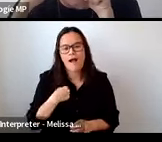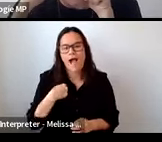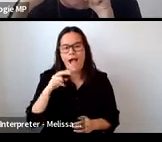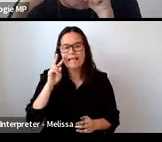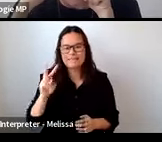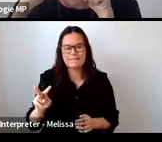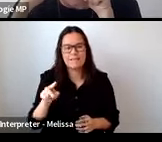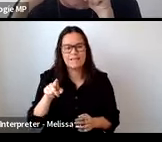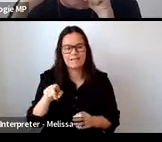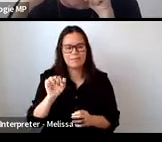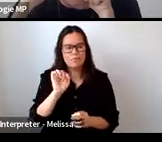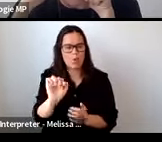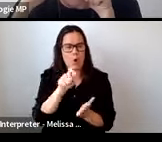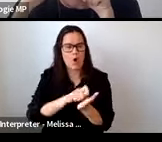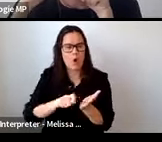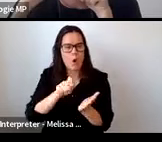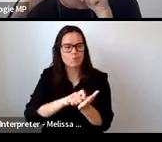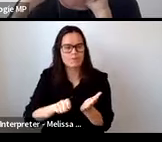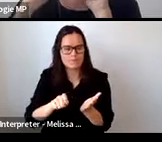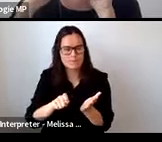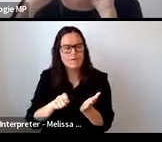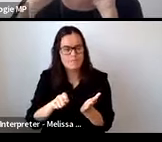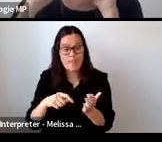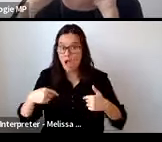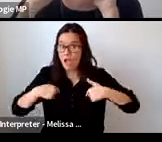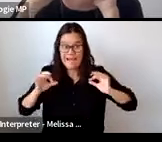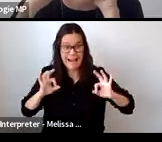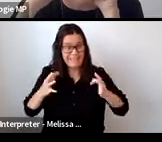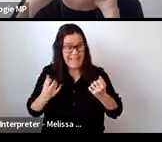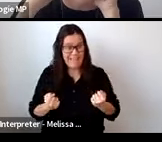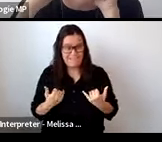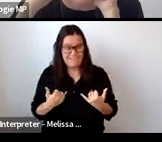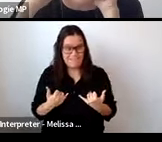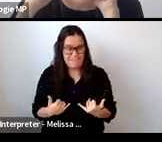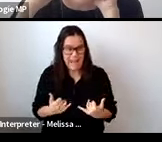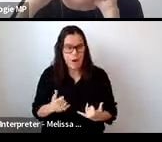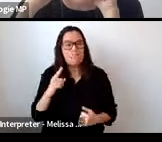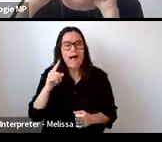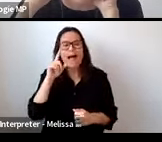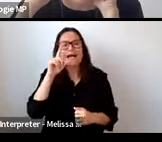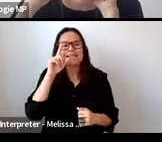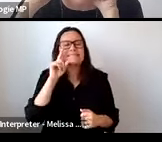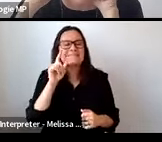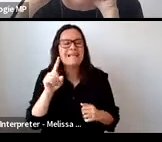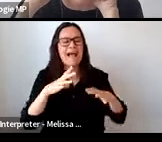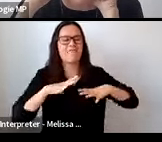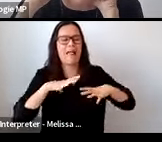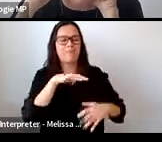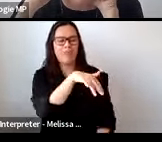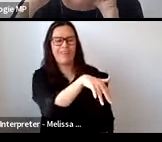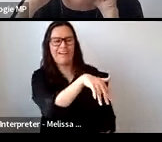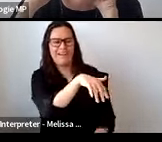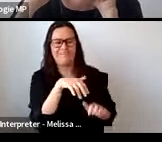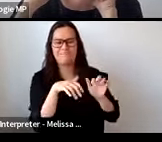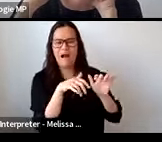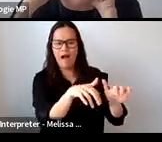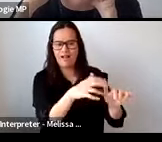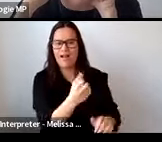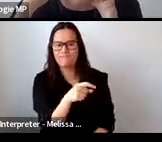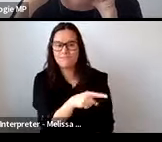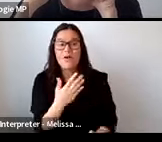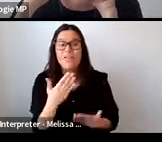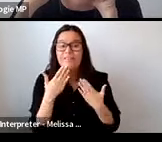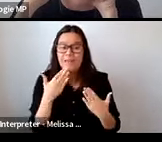have been submitted to us. I just don't have them in front of me. So my apologies for that. Thank you so